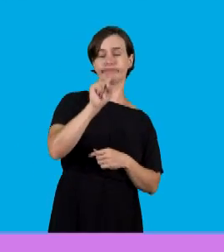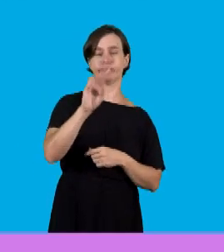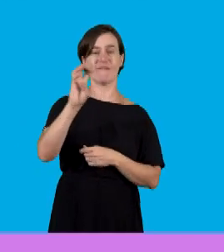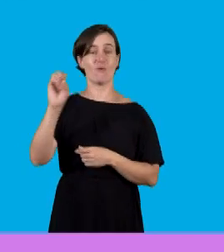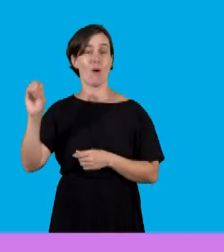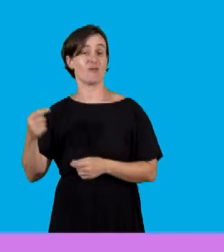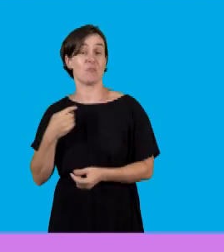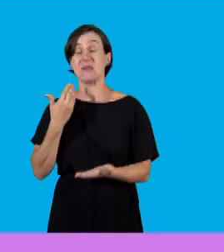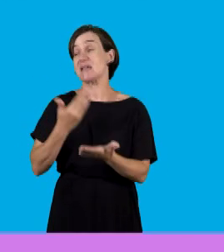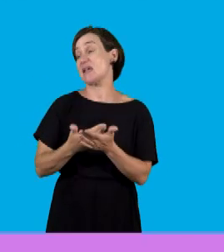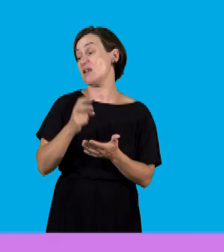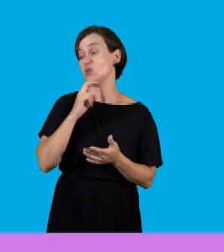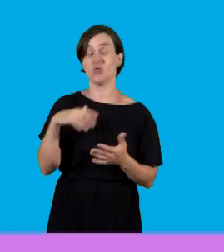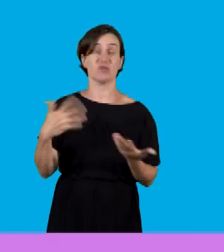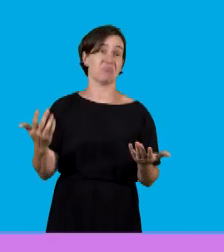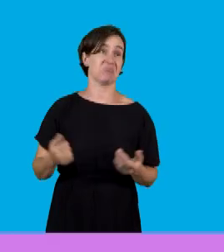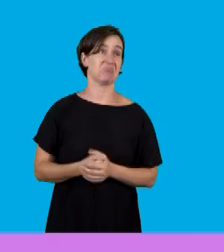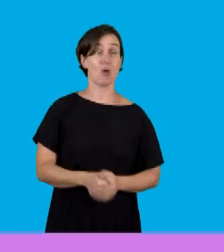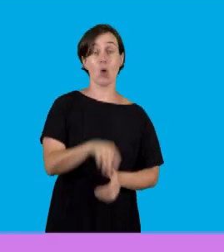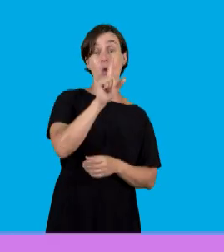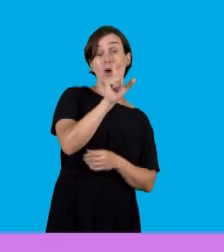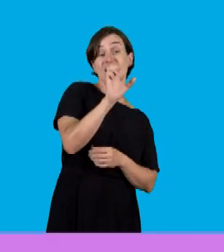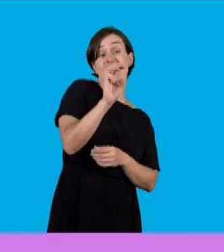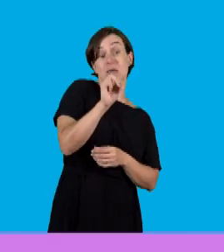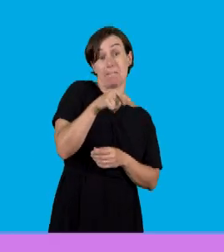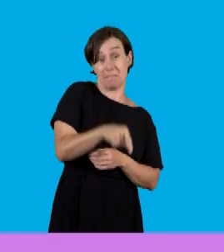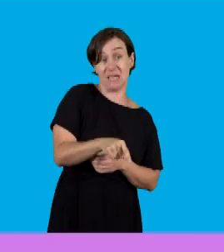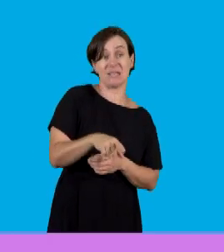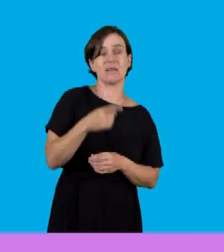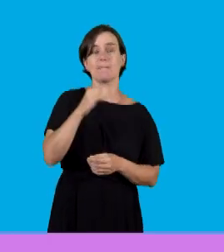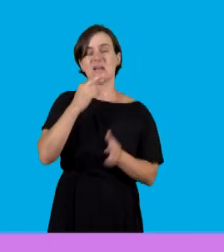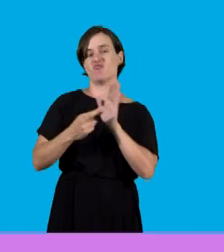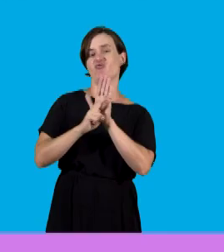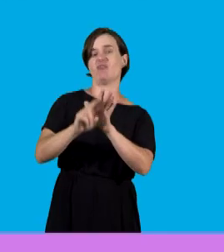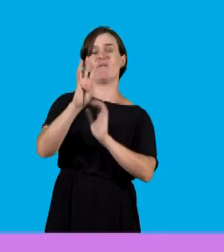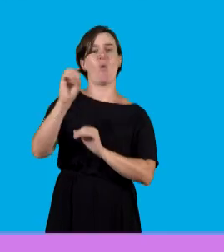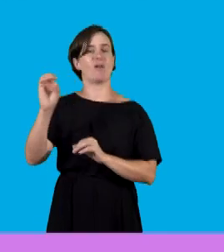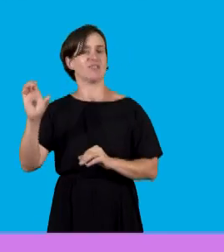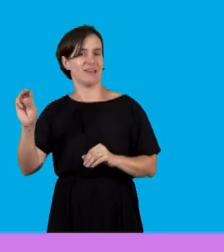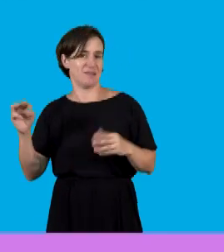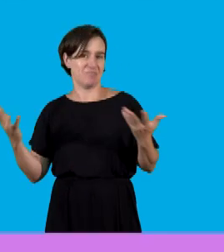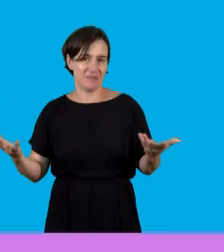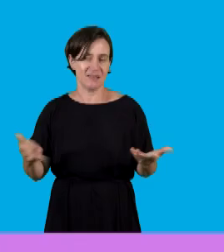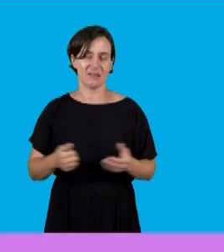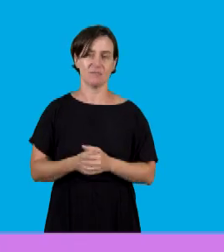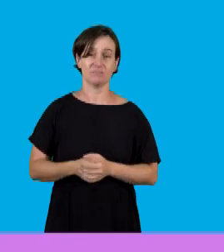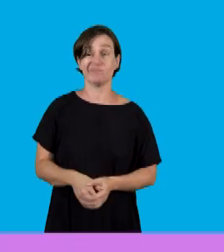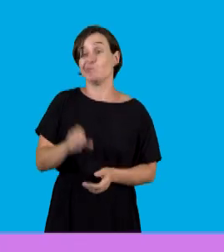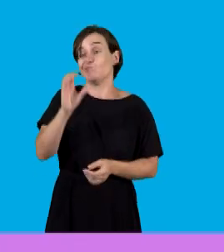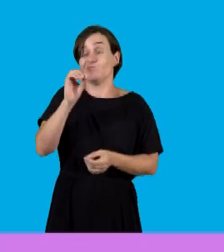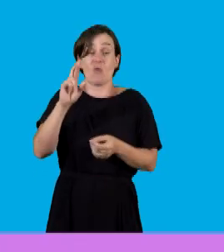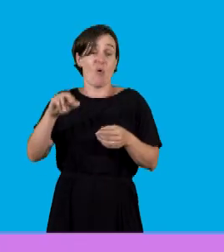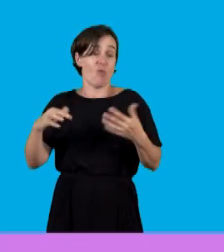1:400, if you want to explain this scale, you can choose to say 1 centimeter on the map will represent 400 centimeters